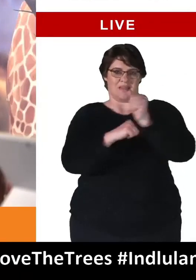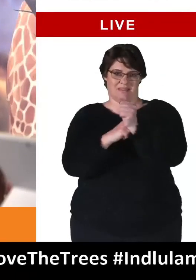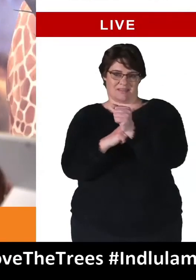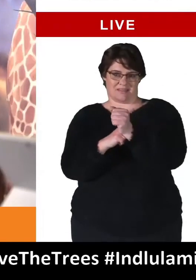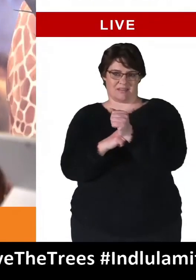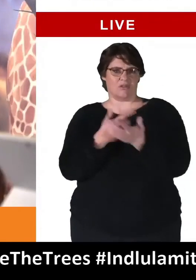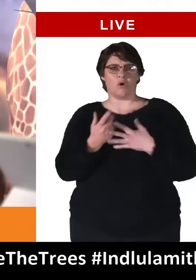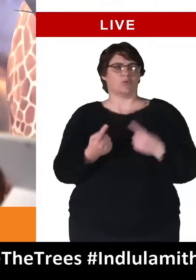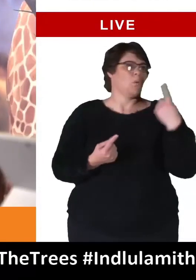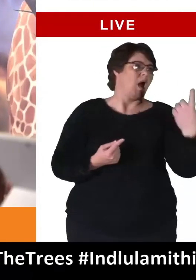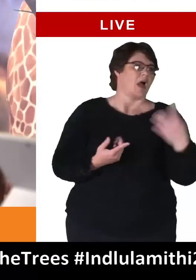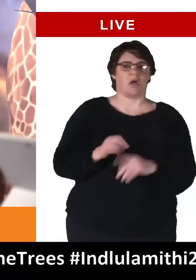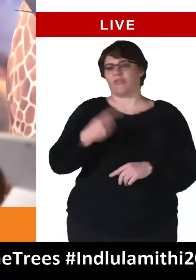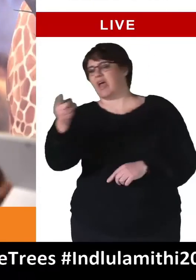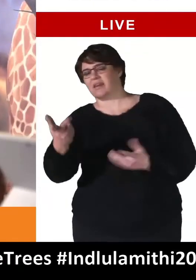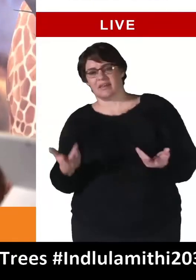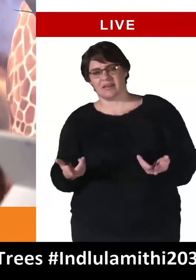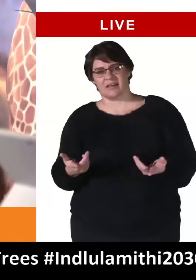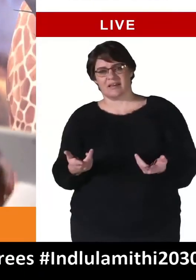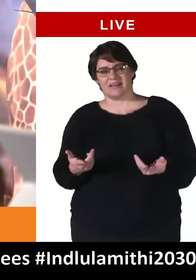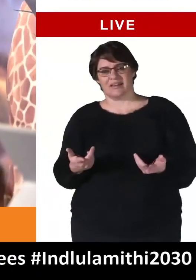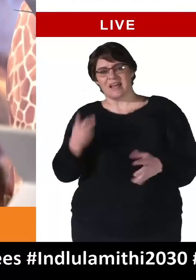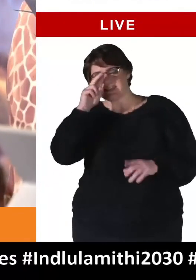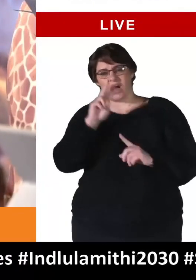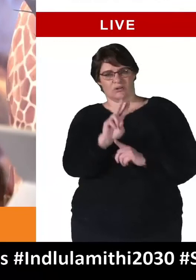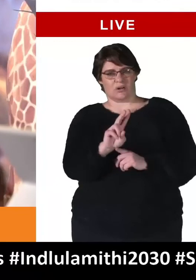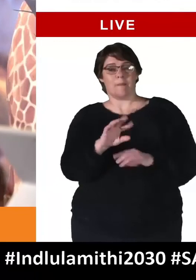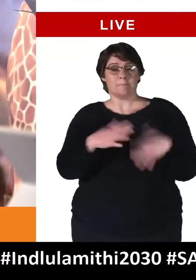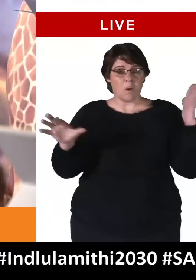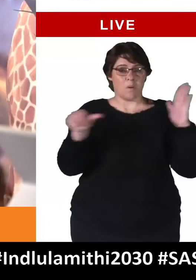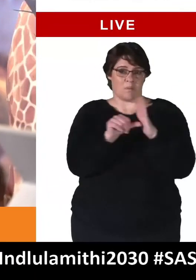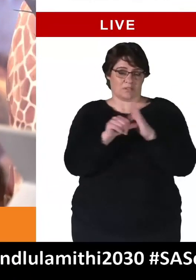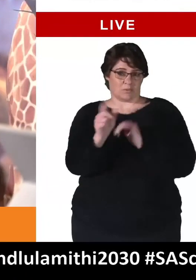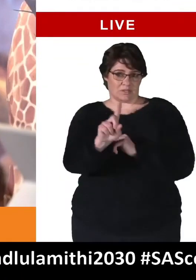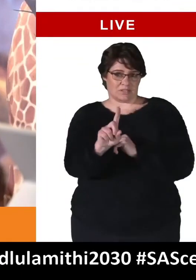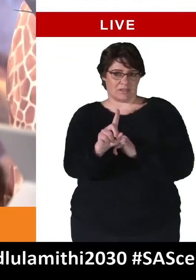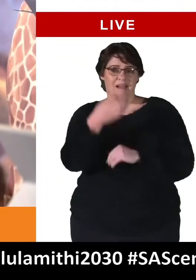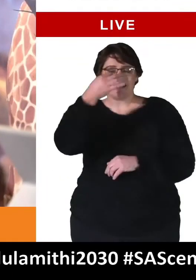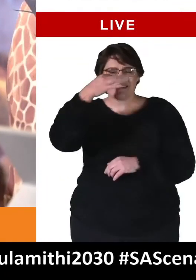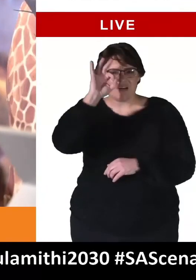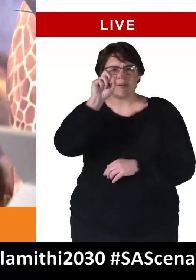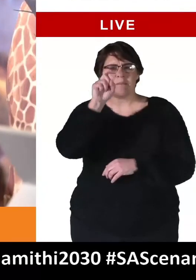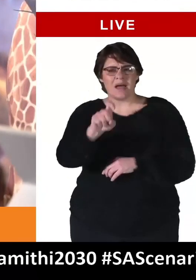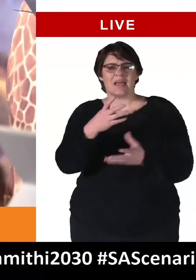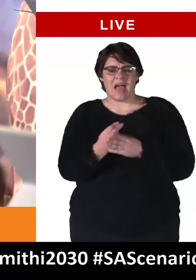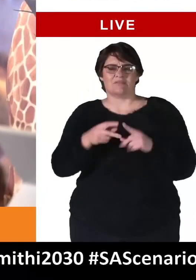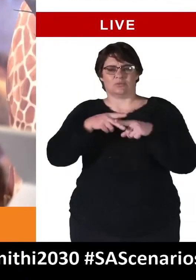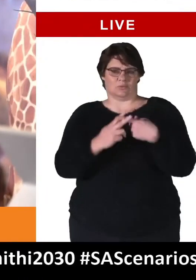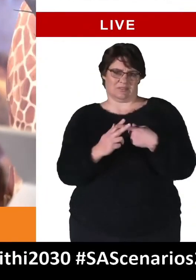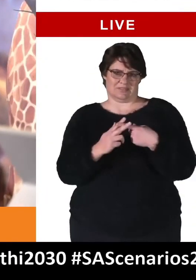It's not one after the other, it's a simultaneity of that. More importantly, is for government to have the